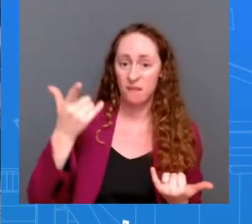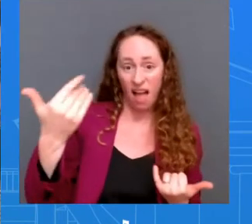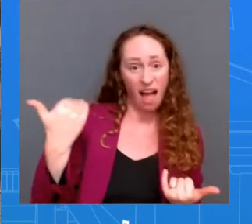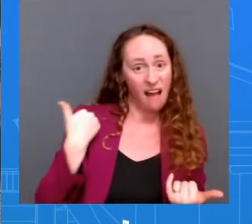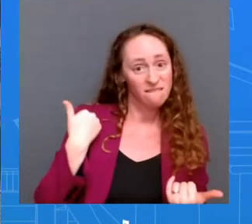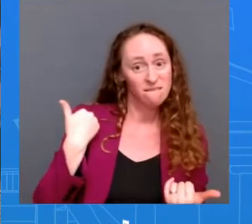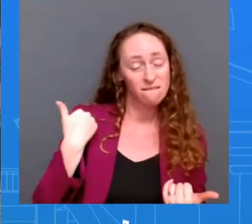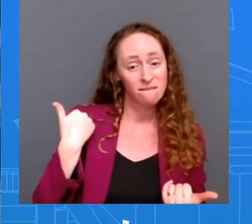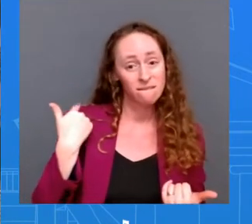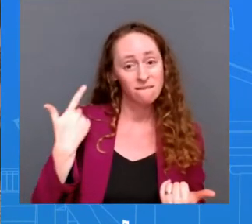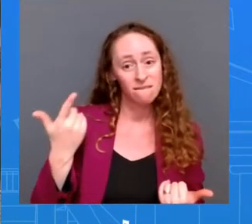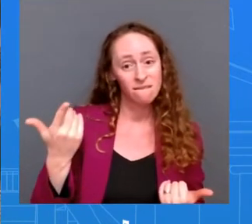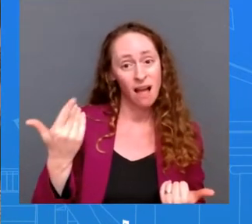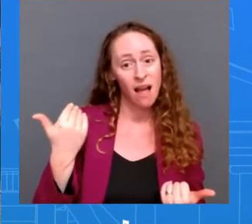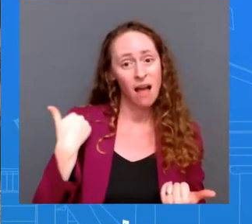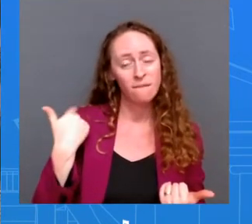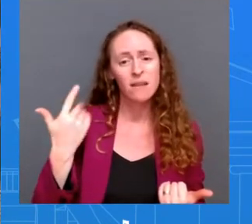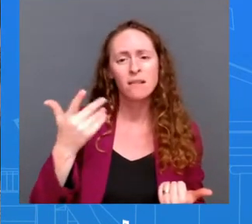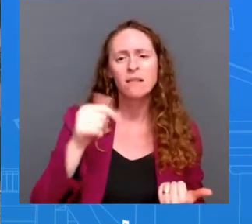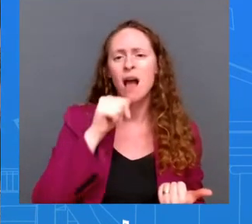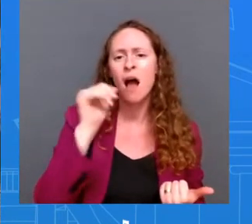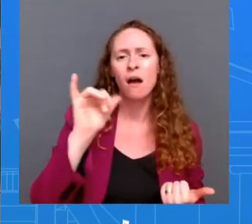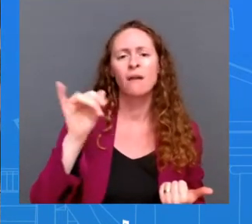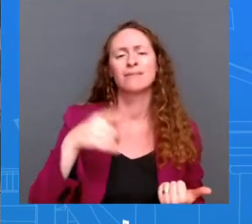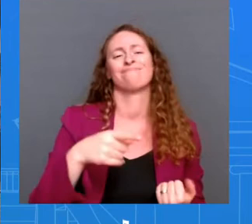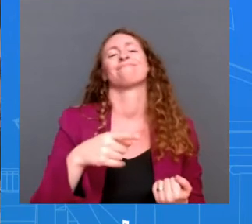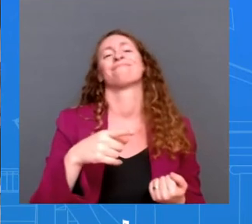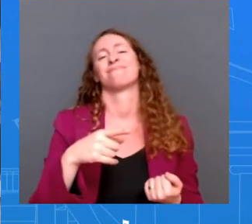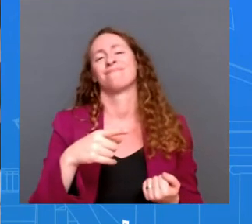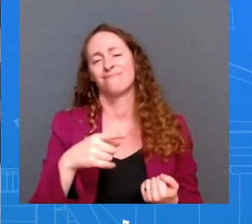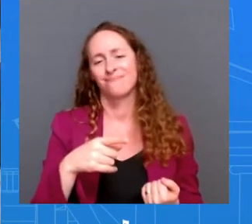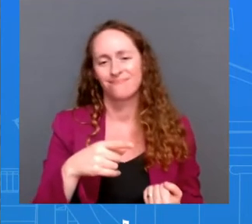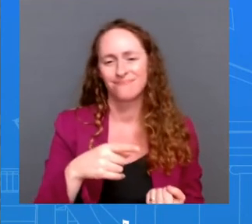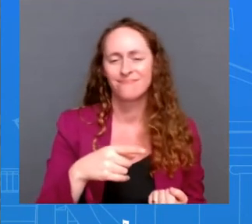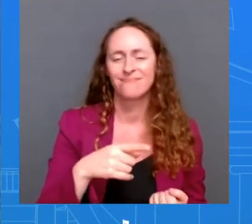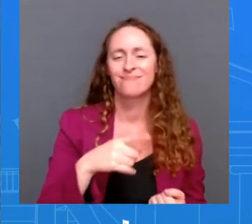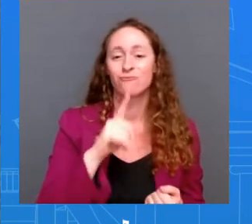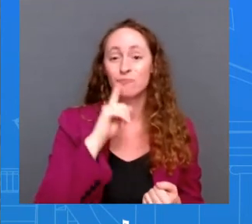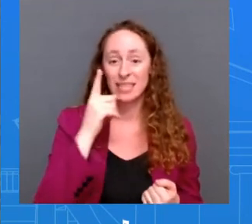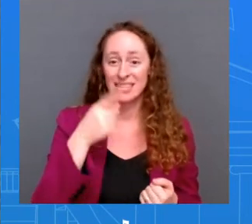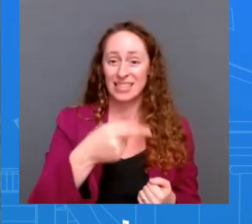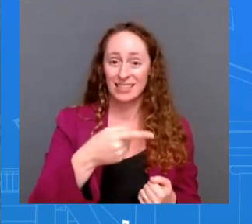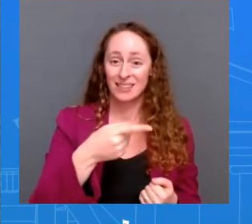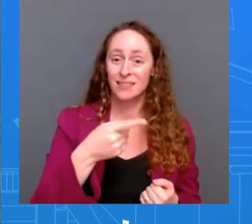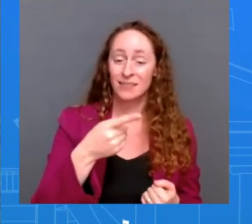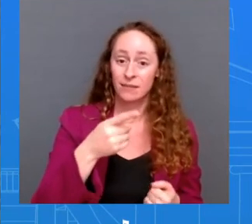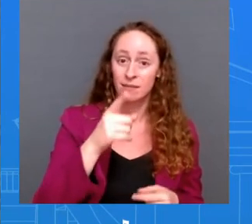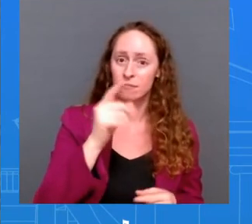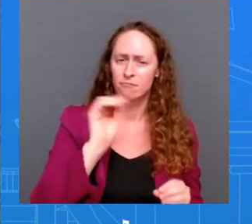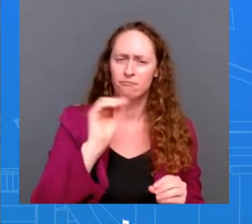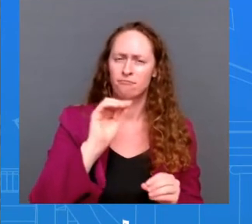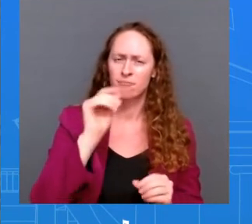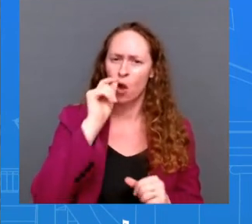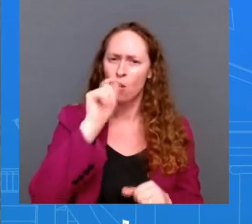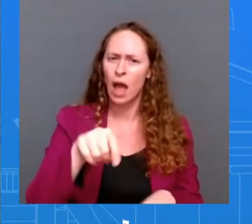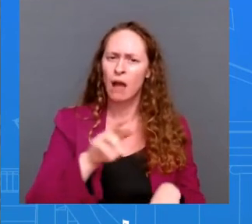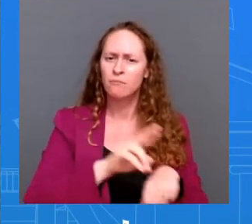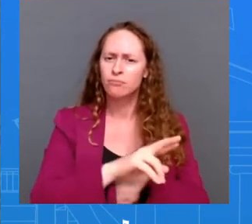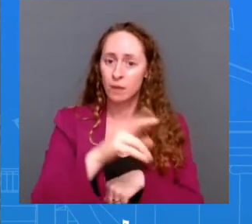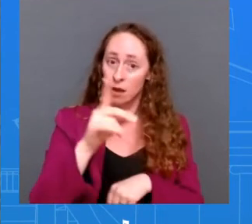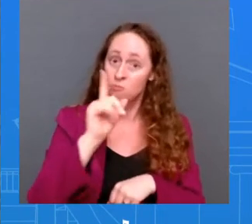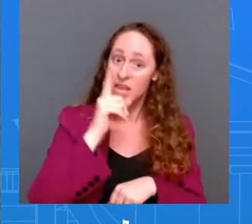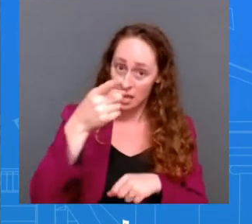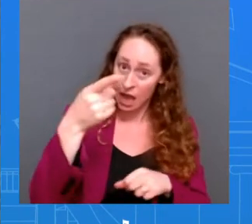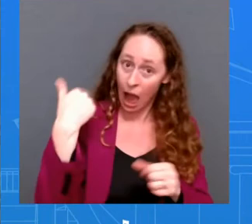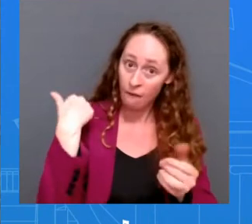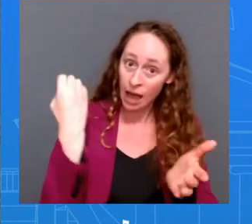impact, or is there anything the U.S. is going to be able to bring forth itself? I'm not aware of any imagery now that we have that will allow us to do that. But look,